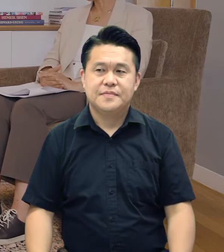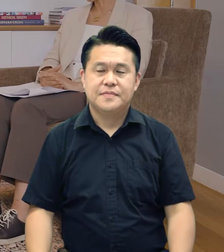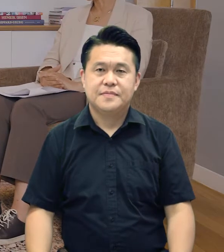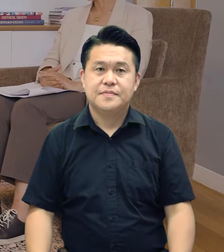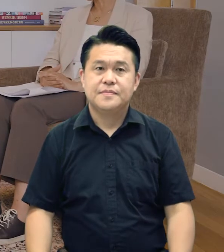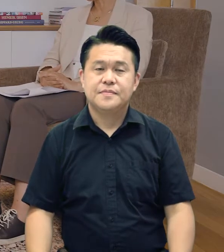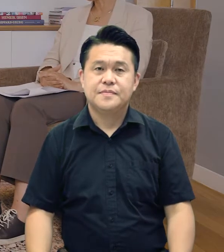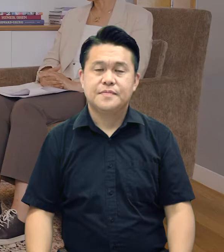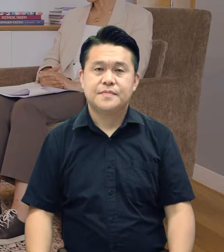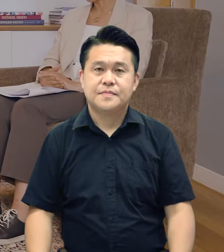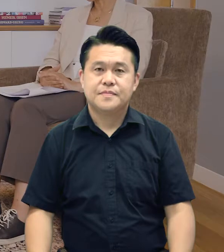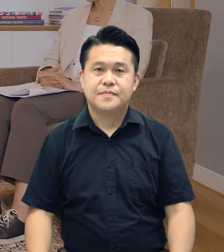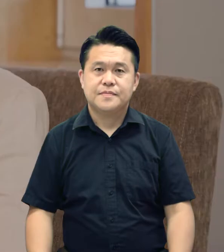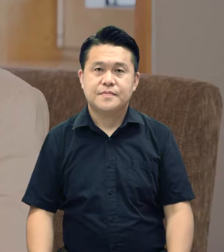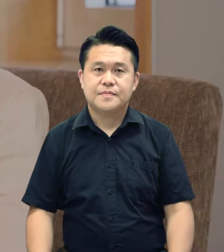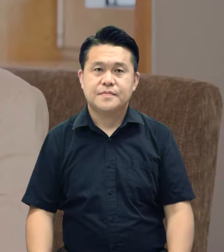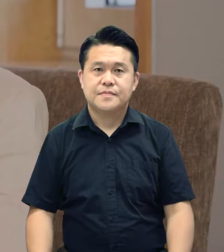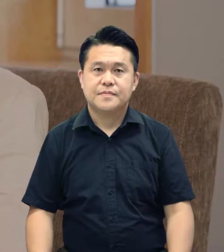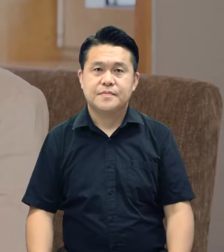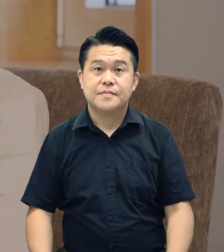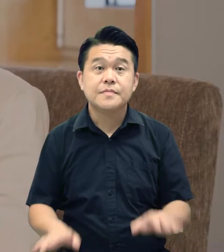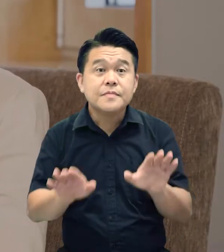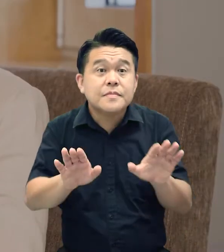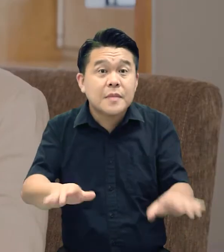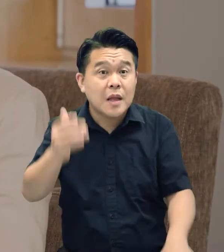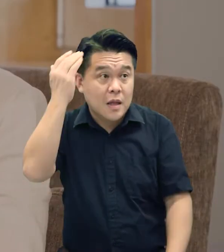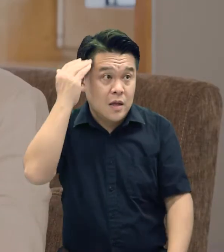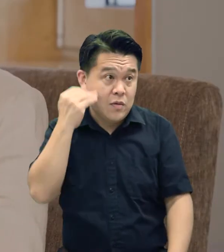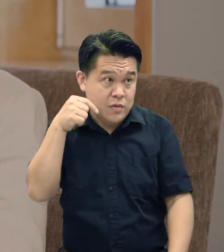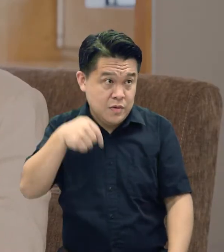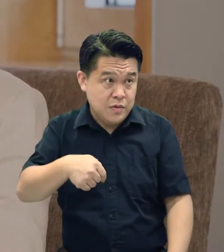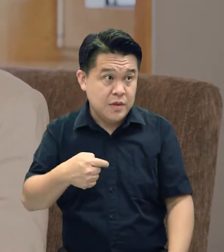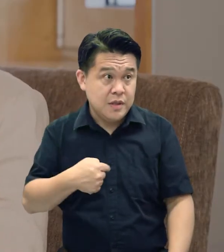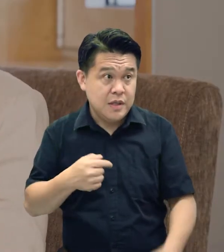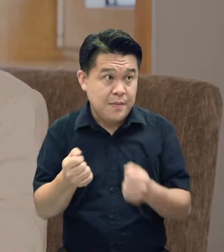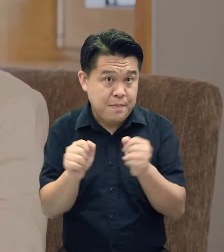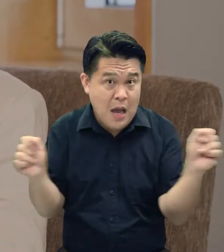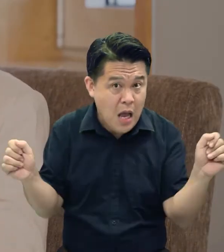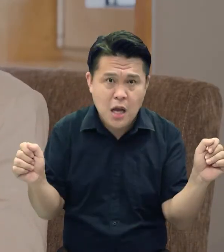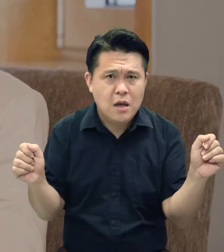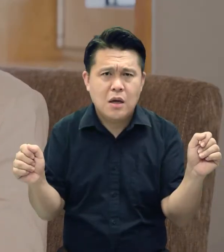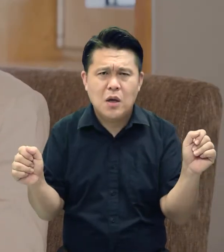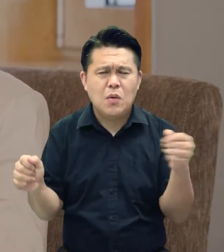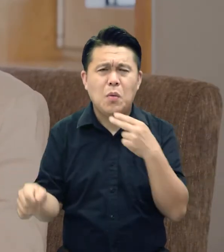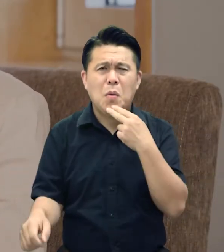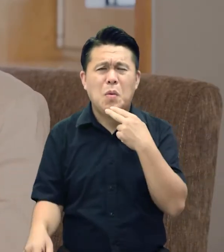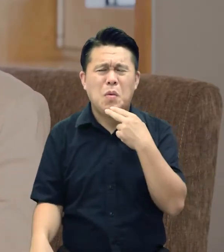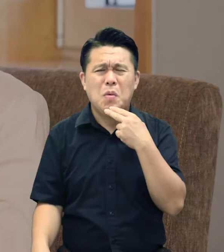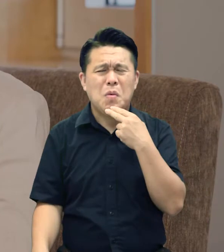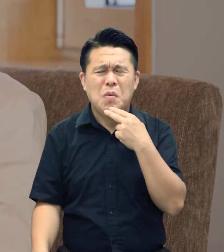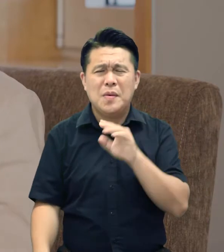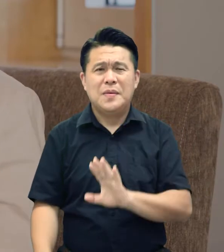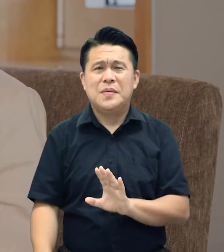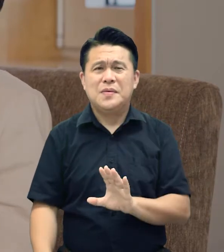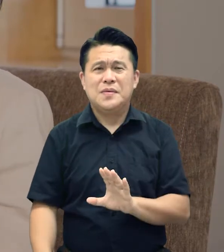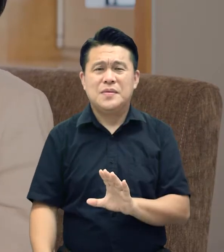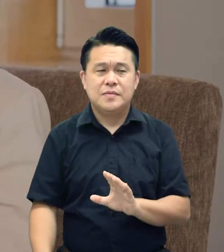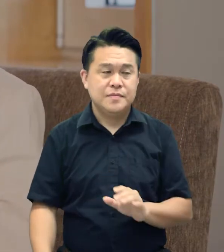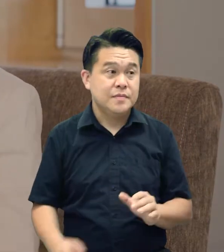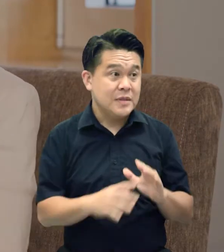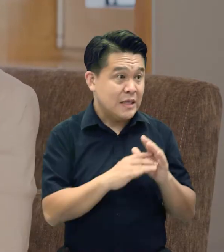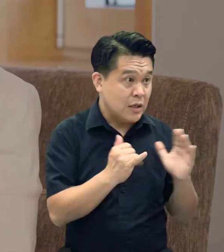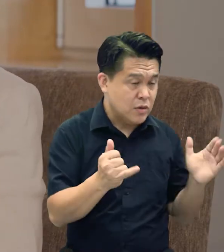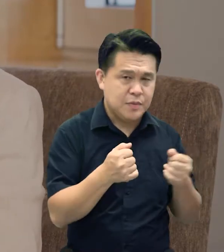the LGBTQI. But the thing is, we don't have many coming out. Oh. Yeah, especially to